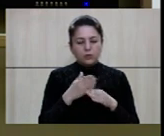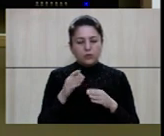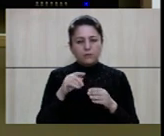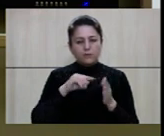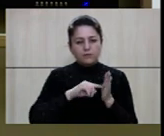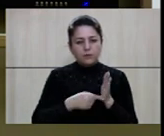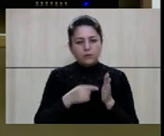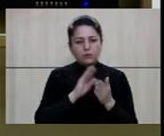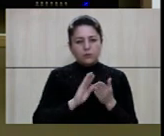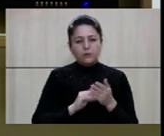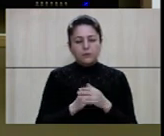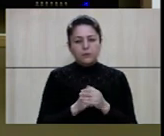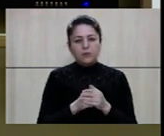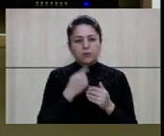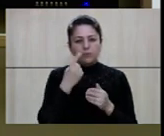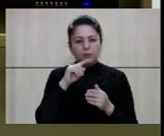qo'yamiz. Demak,